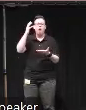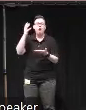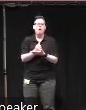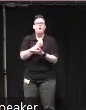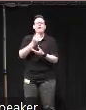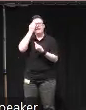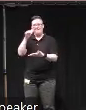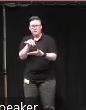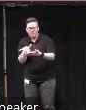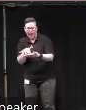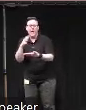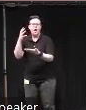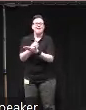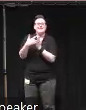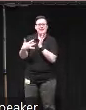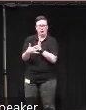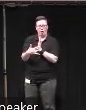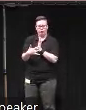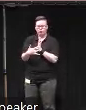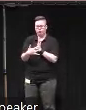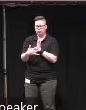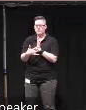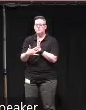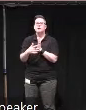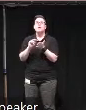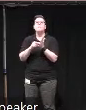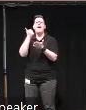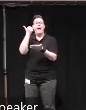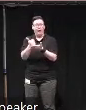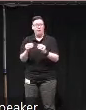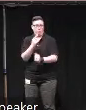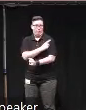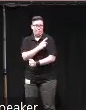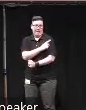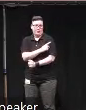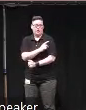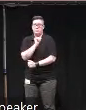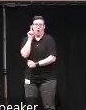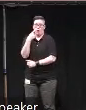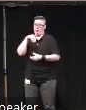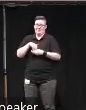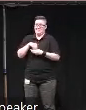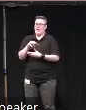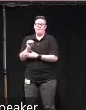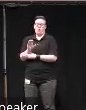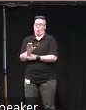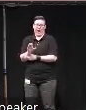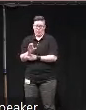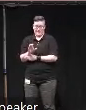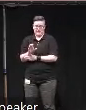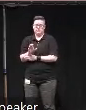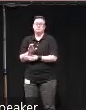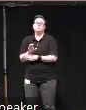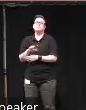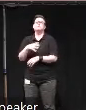informatics and technology that can reach more patients and beyond the greater Monroe County, and be able